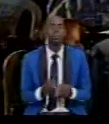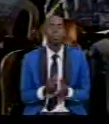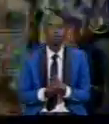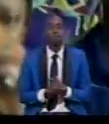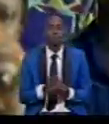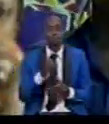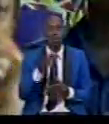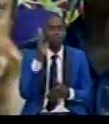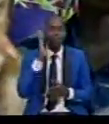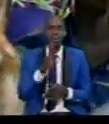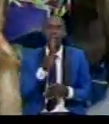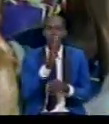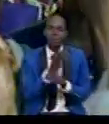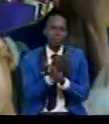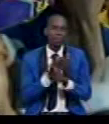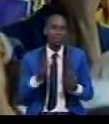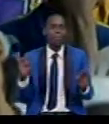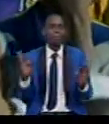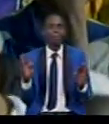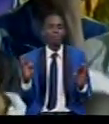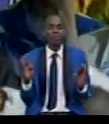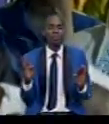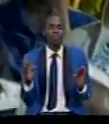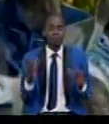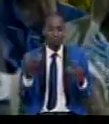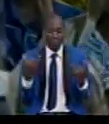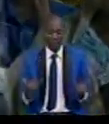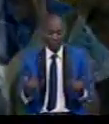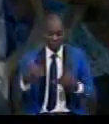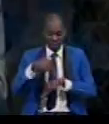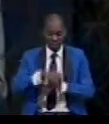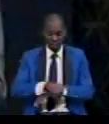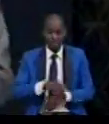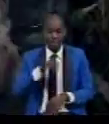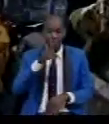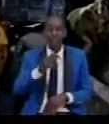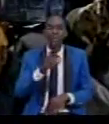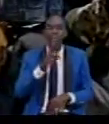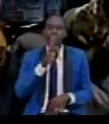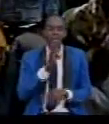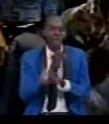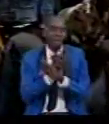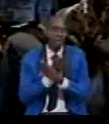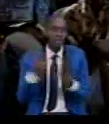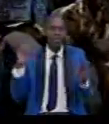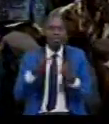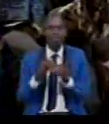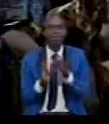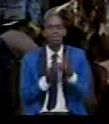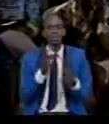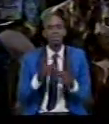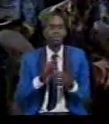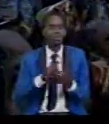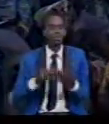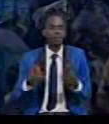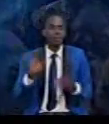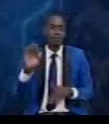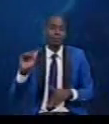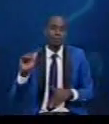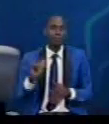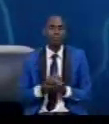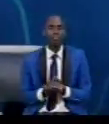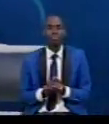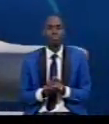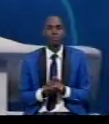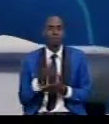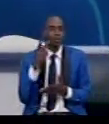free. Like tonight, you are free. Verse 15 tells us the result.